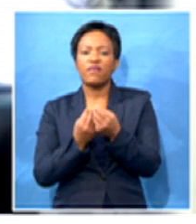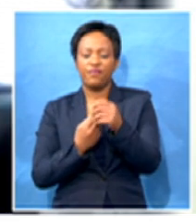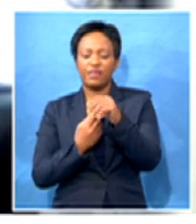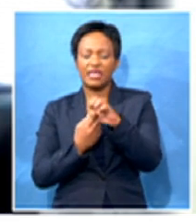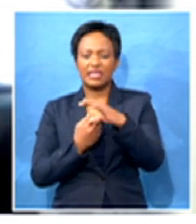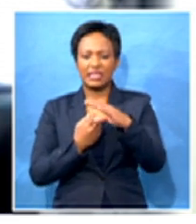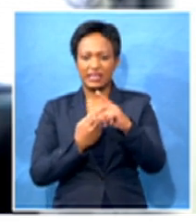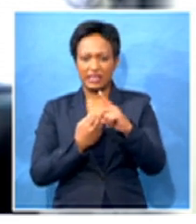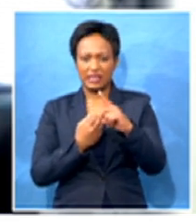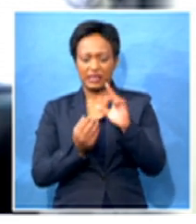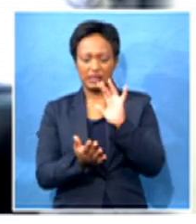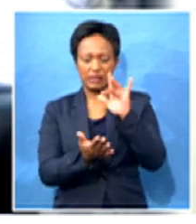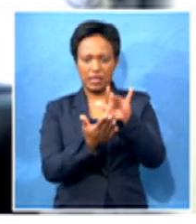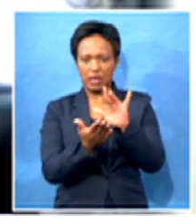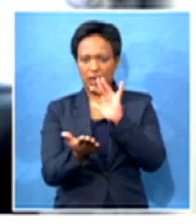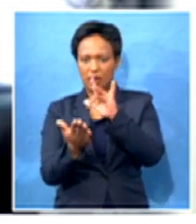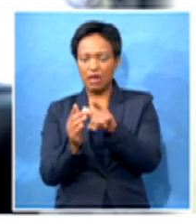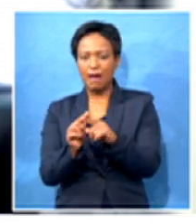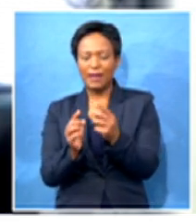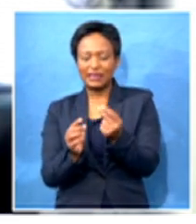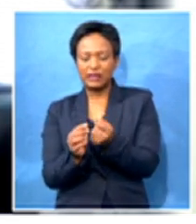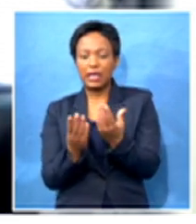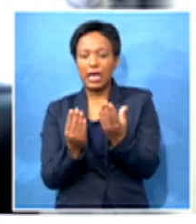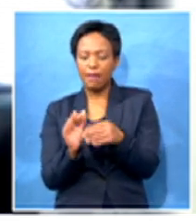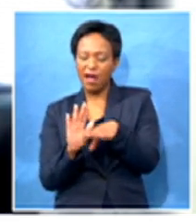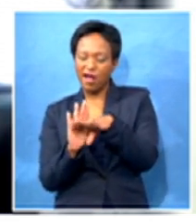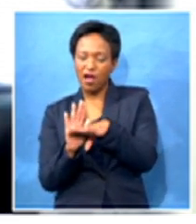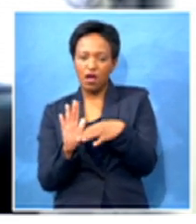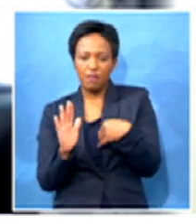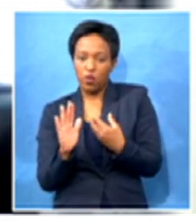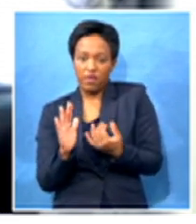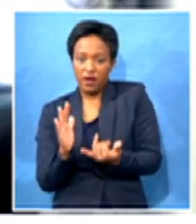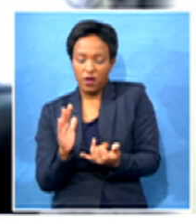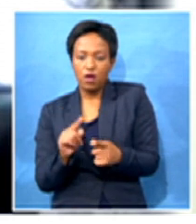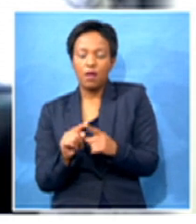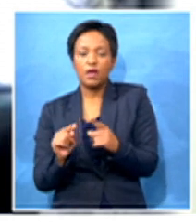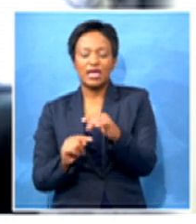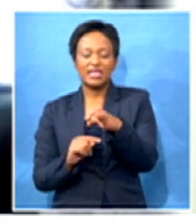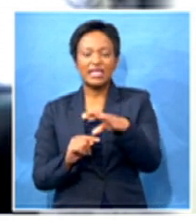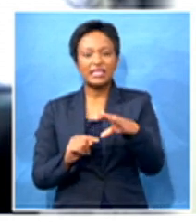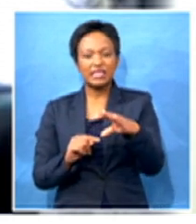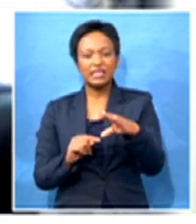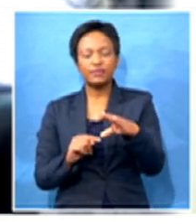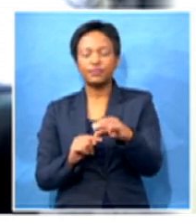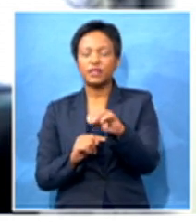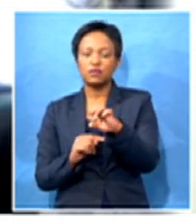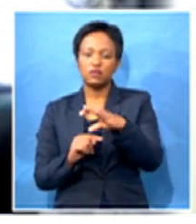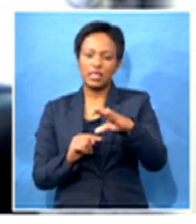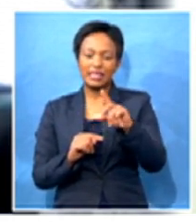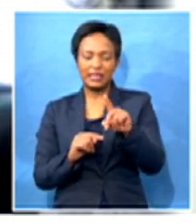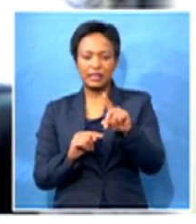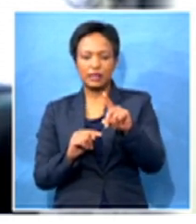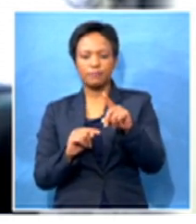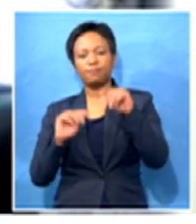It's unfortunate that I don't have a number right as of now. But we have child and youth care centers in KwaZulu-Natal,